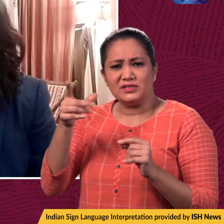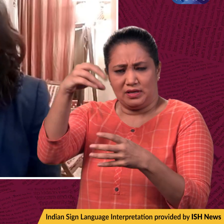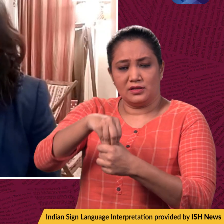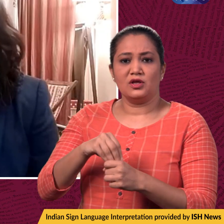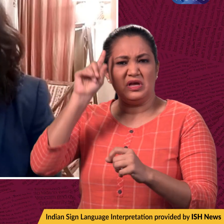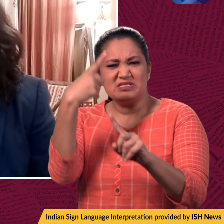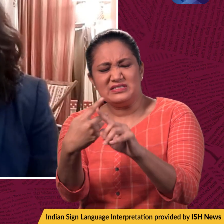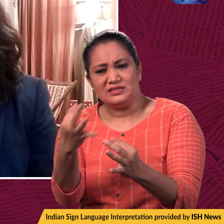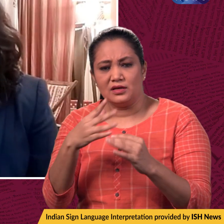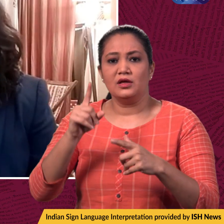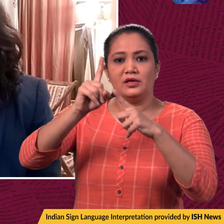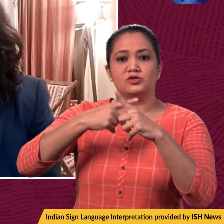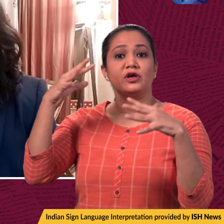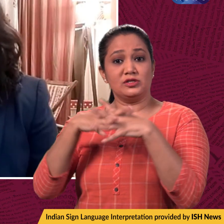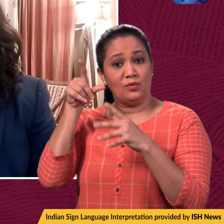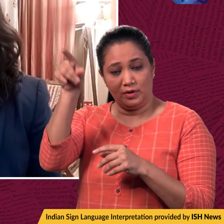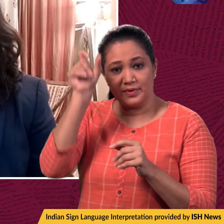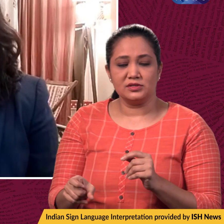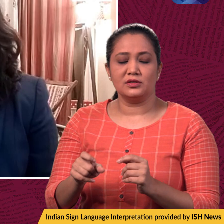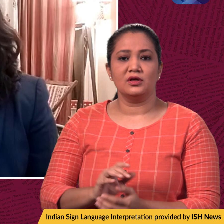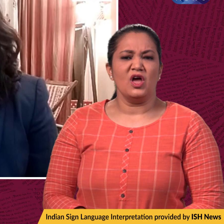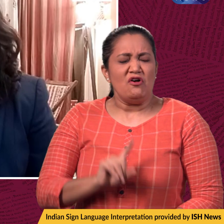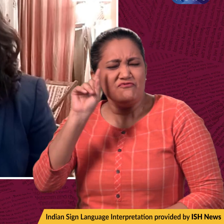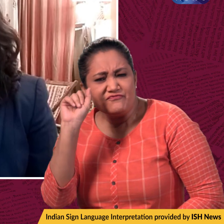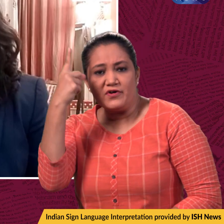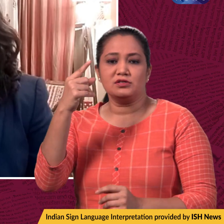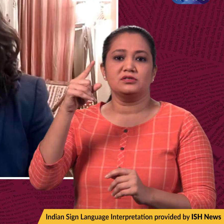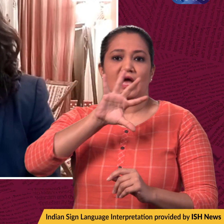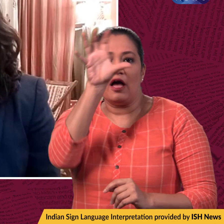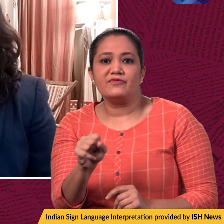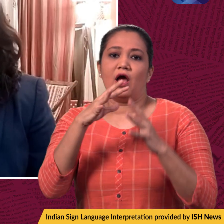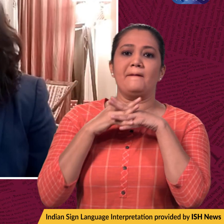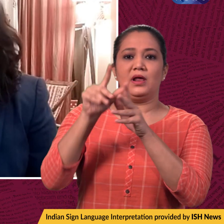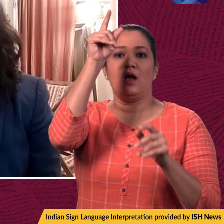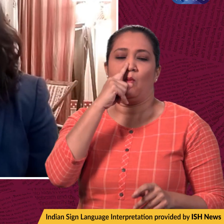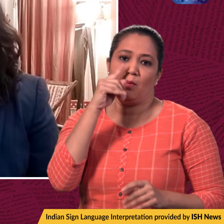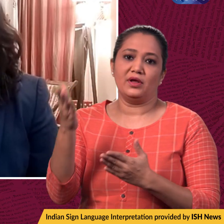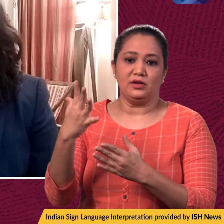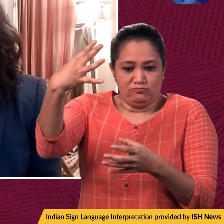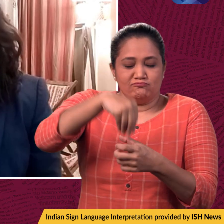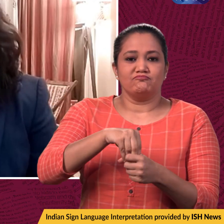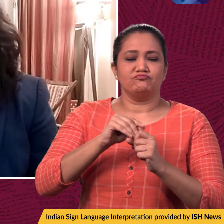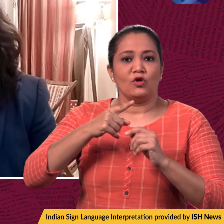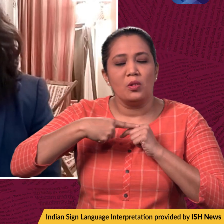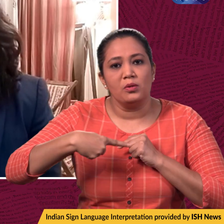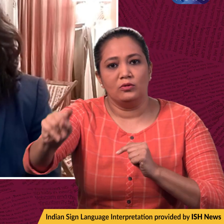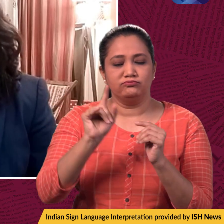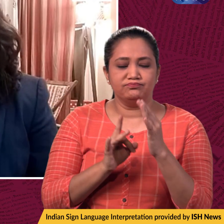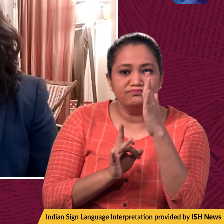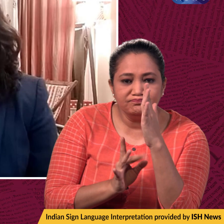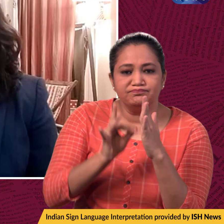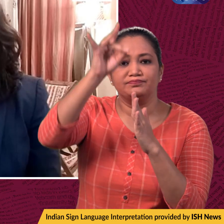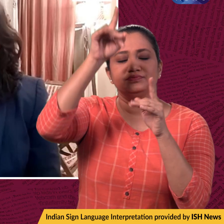mission specialist Jessica Watkins, who will become the first African-American woman to join a long-duration